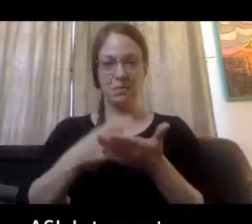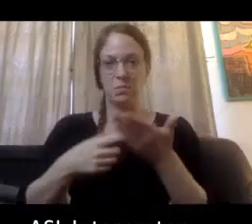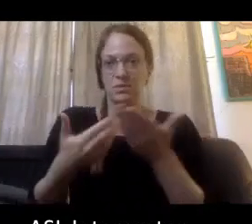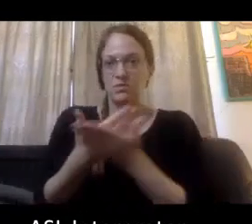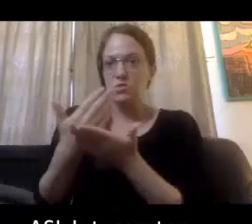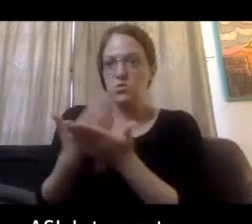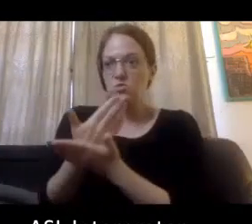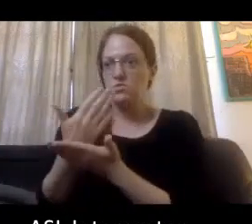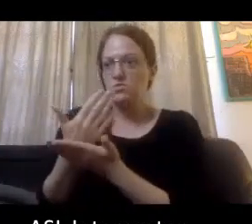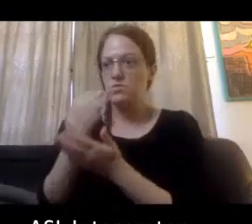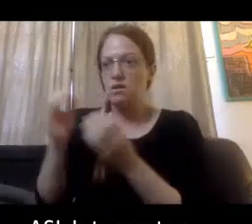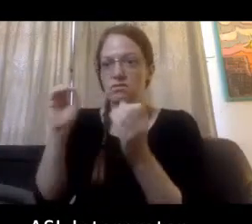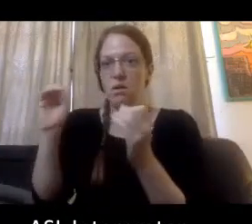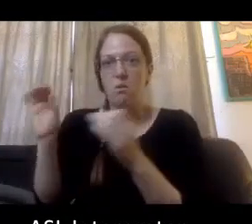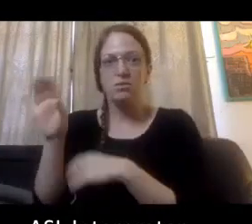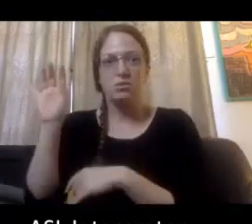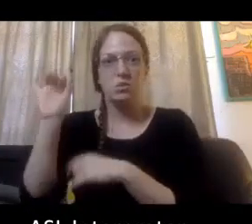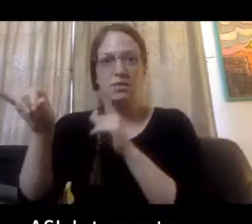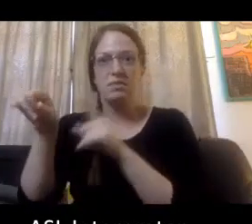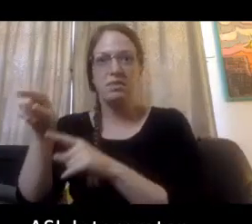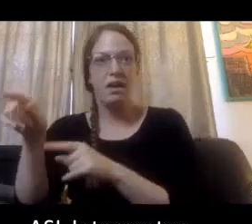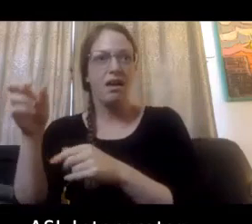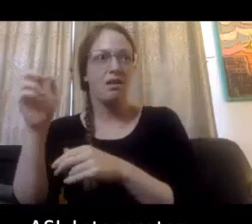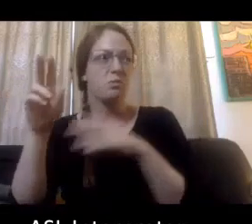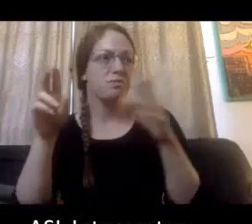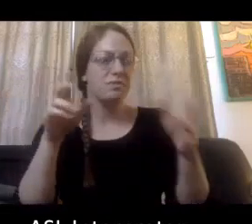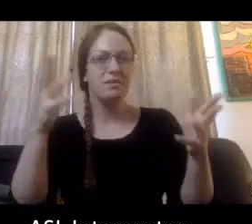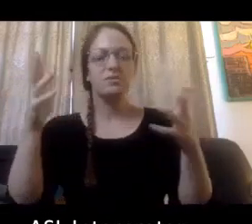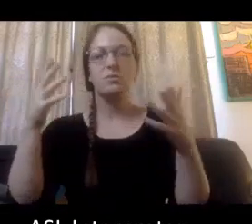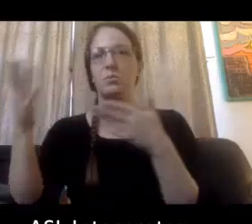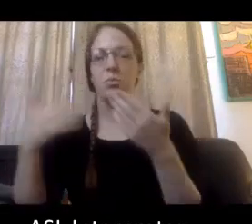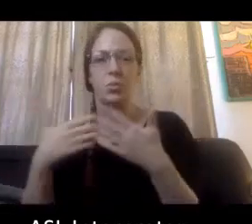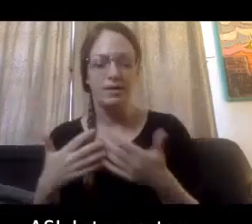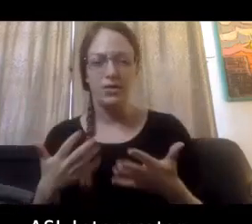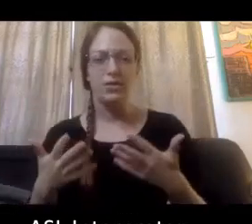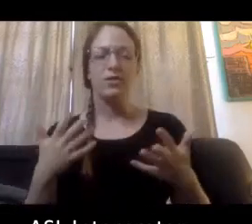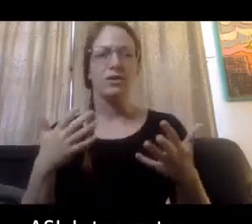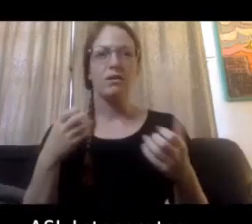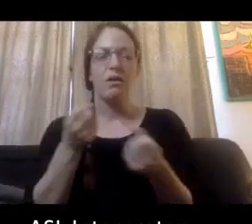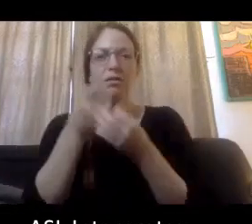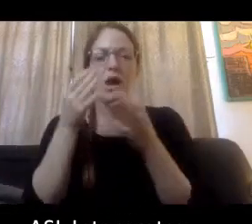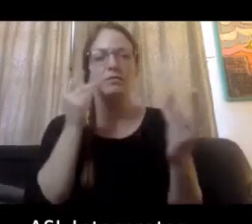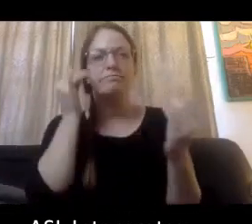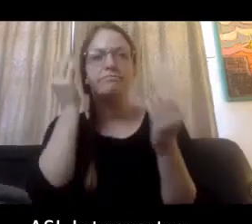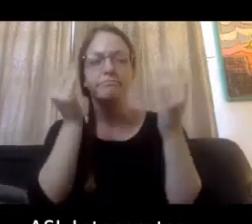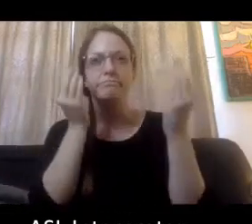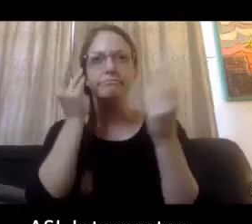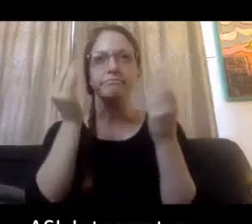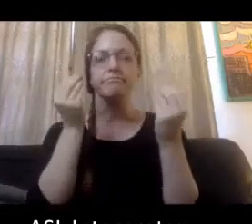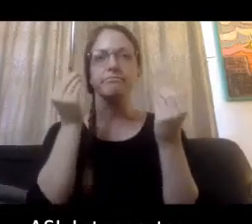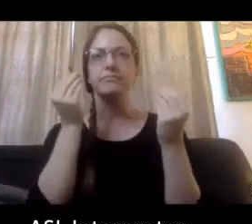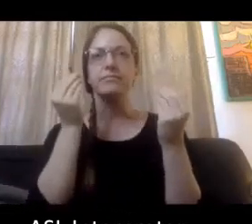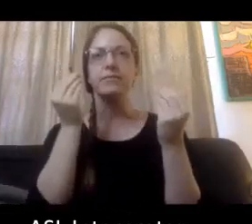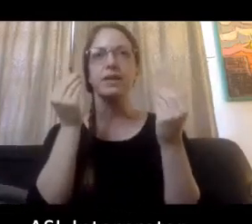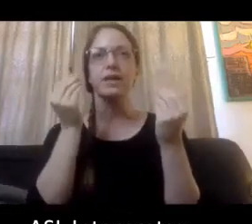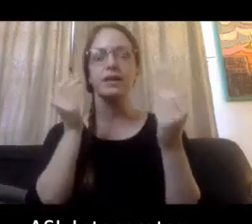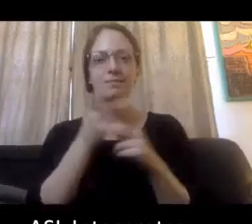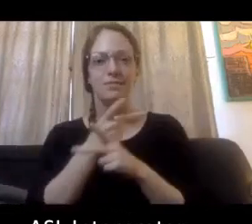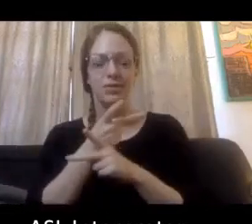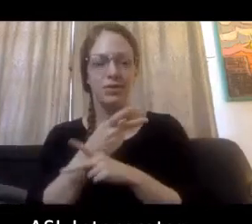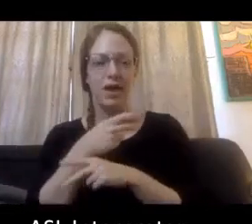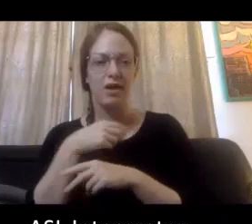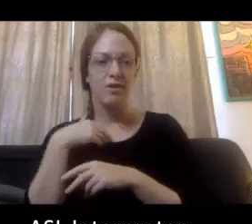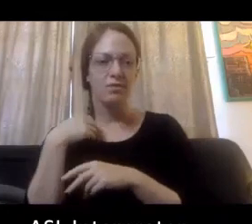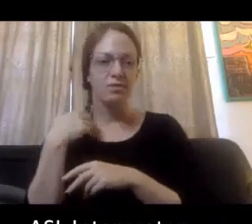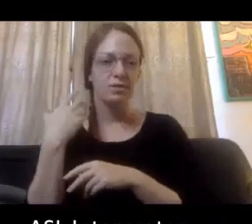How do we do this? And so it's been a lot of just thinking. Actually, the hardest thing was coming up with when doing a side